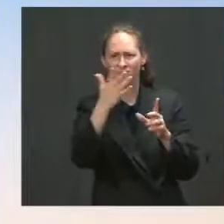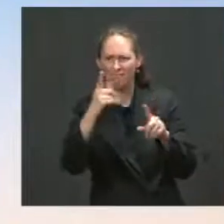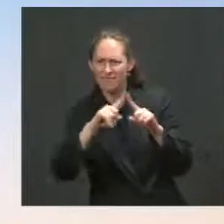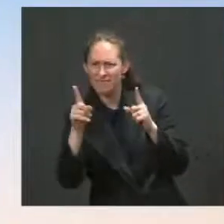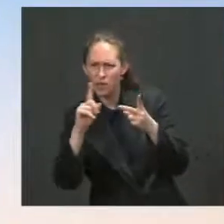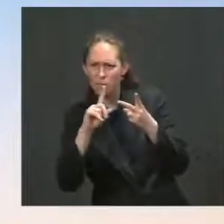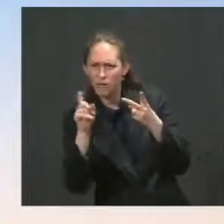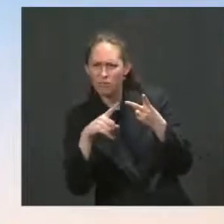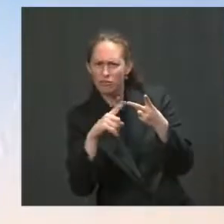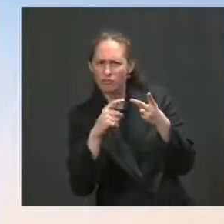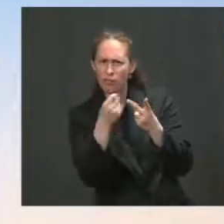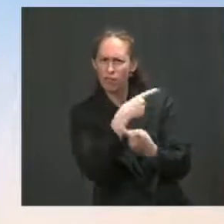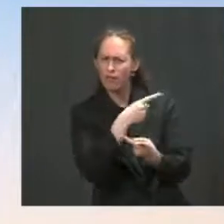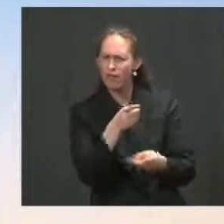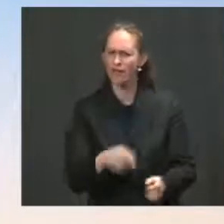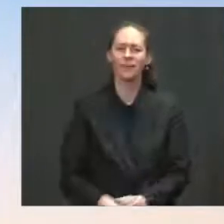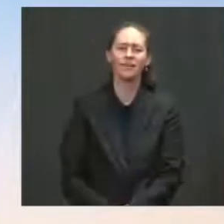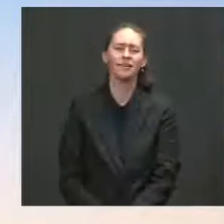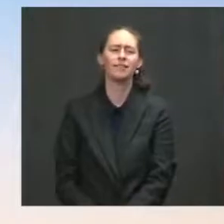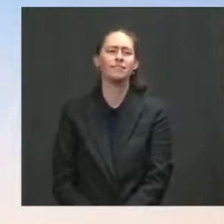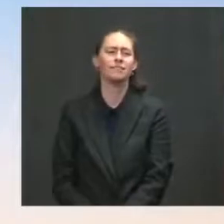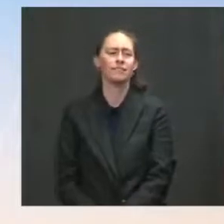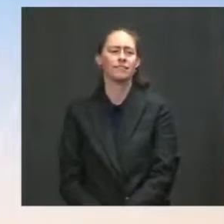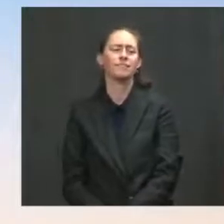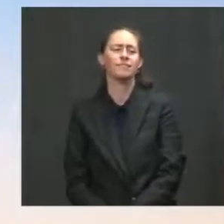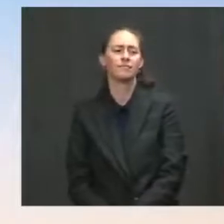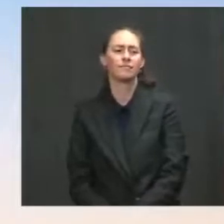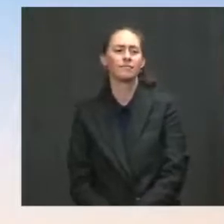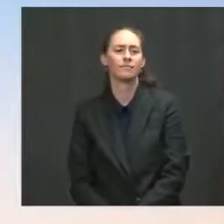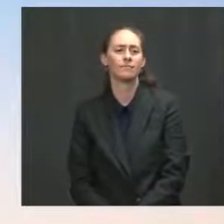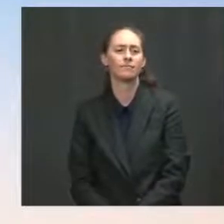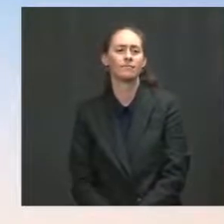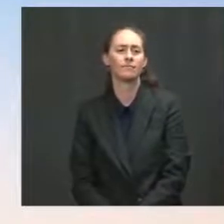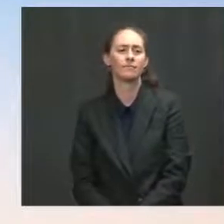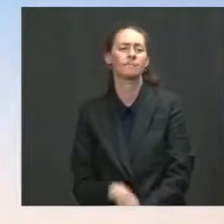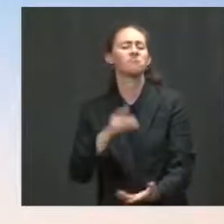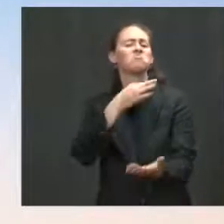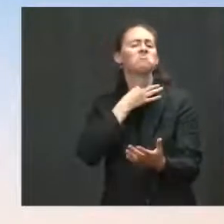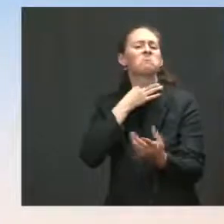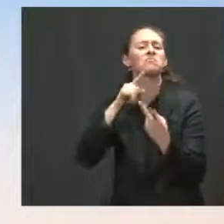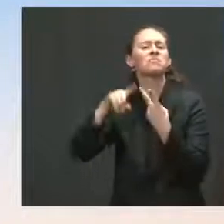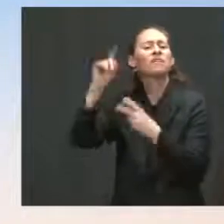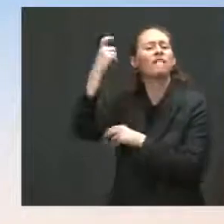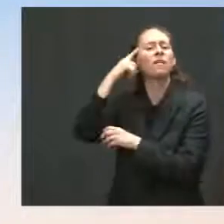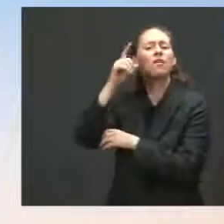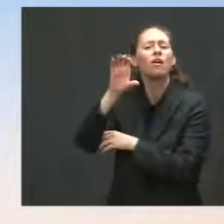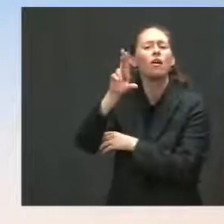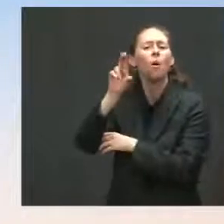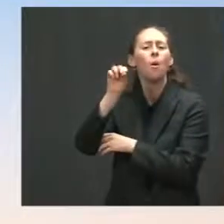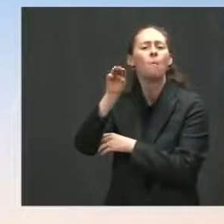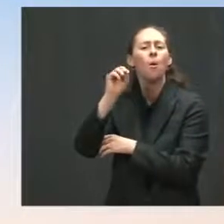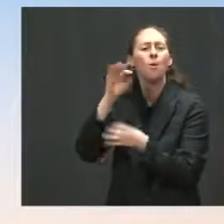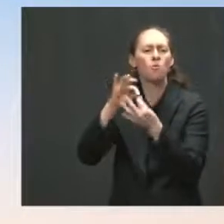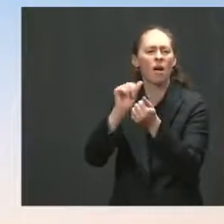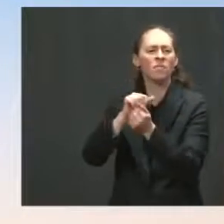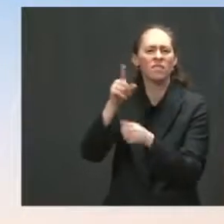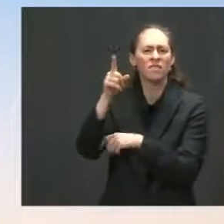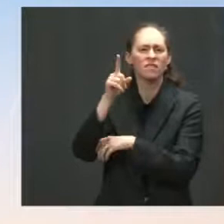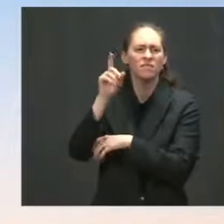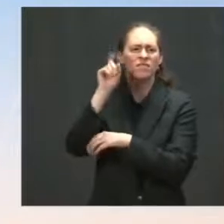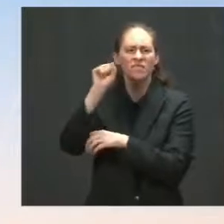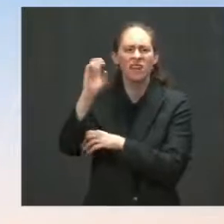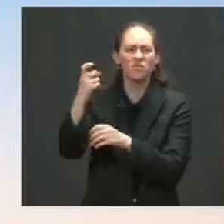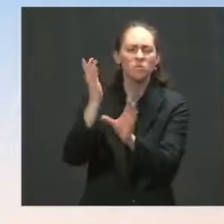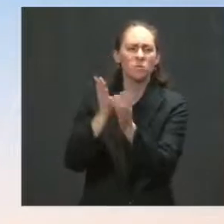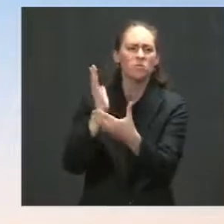In a follow-up to the report on Governor Cuomo's sexual harassment, a lot of men in politics have been accused of sexual harassment.